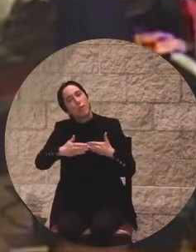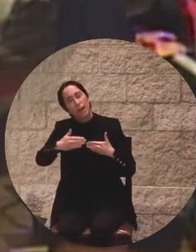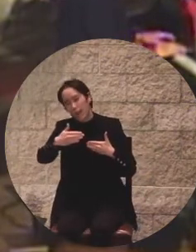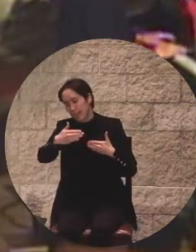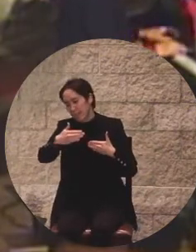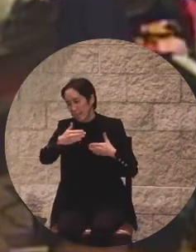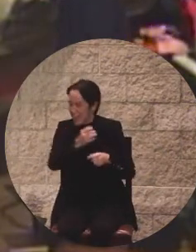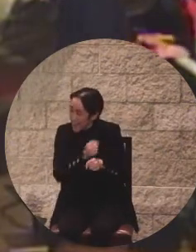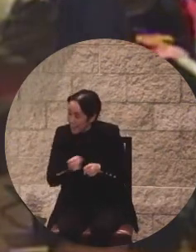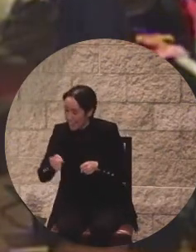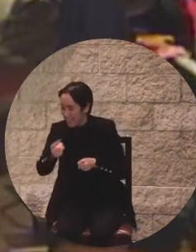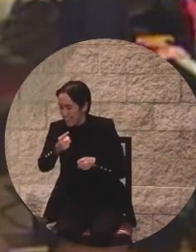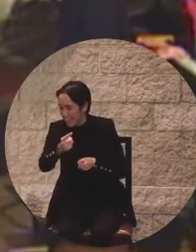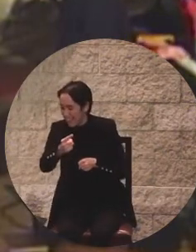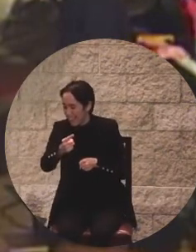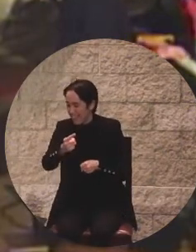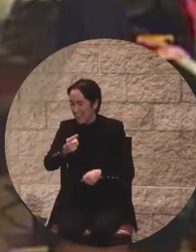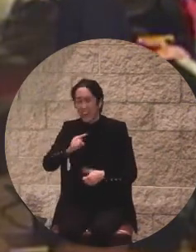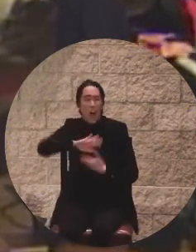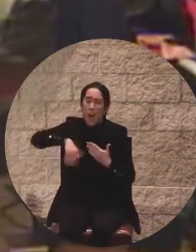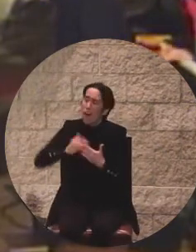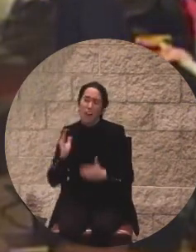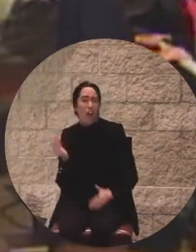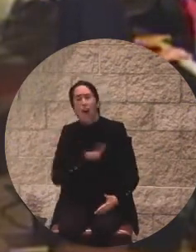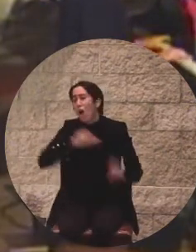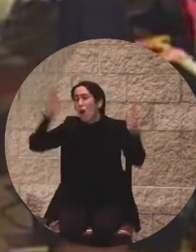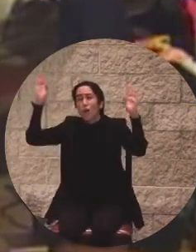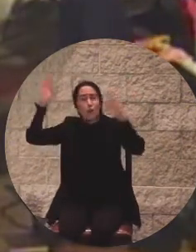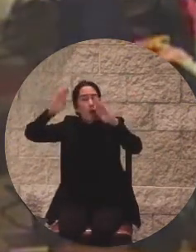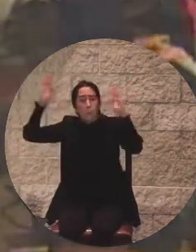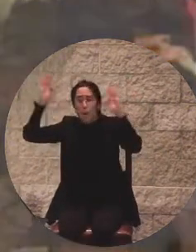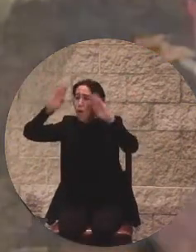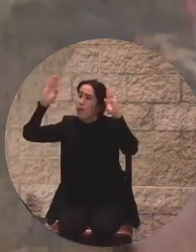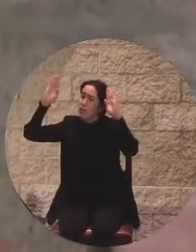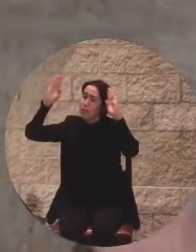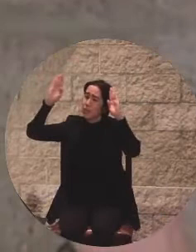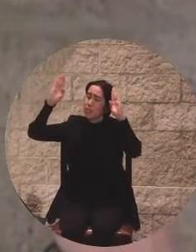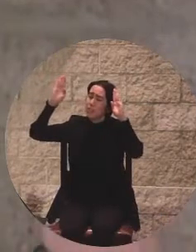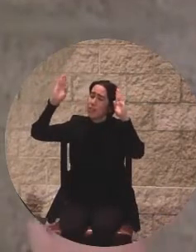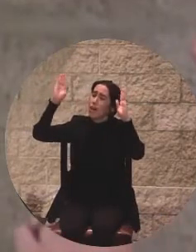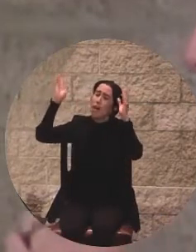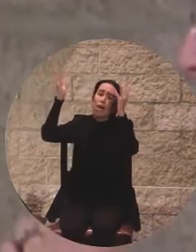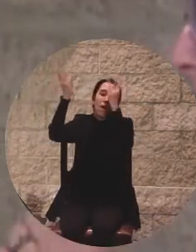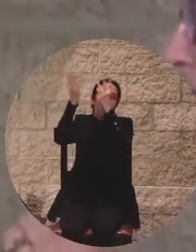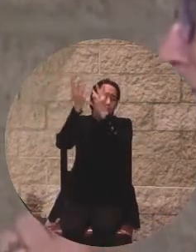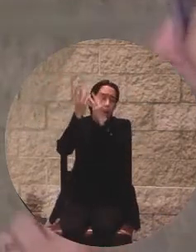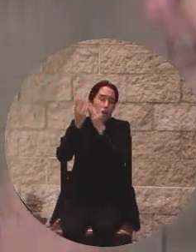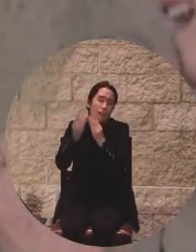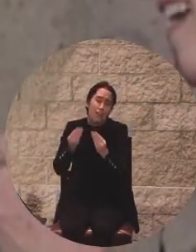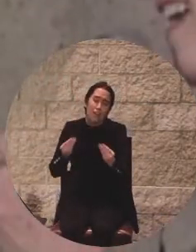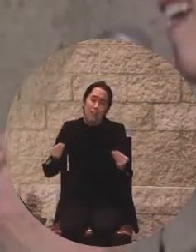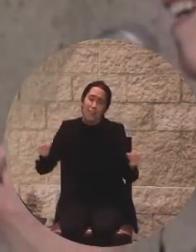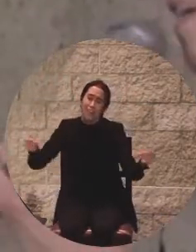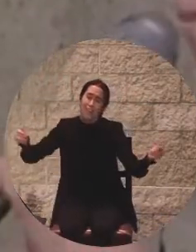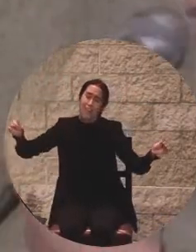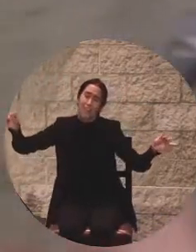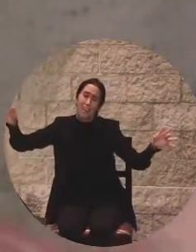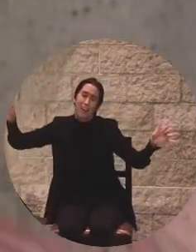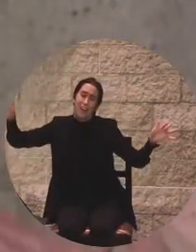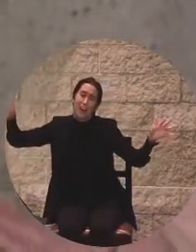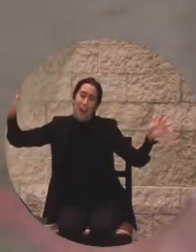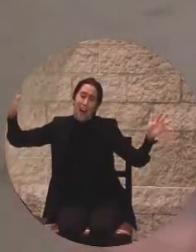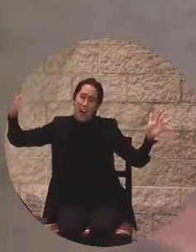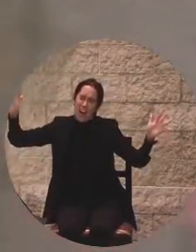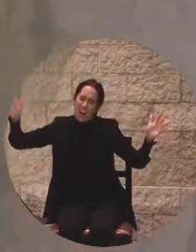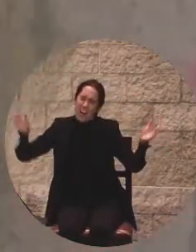Next year, all our troubles will be at least much further out of sight. By